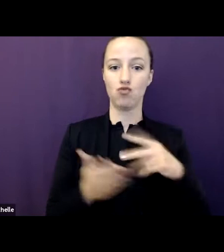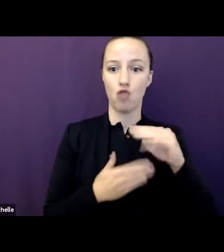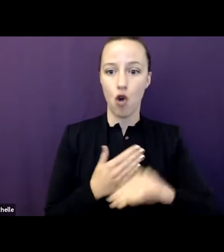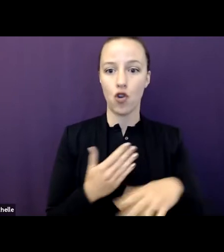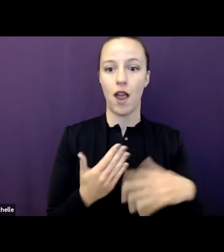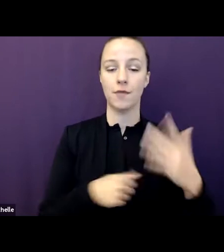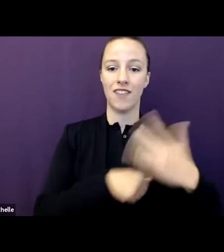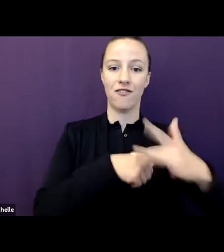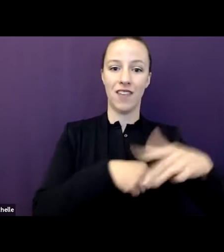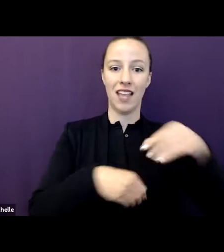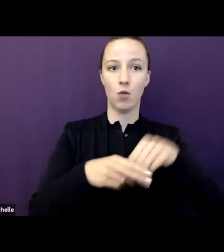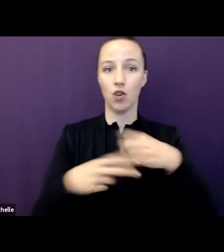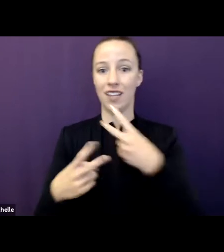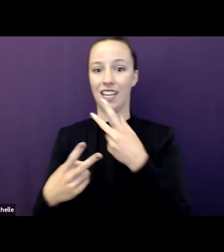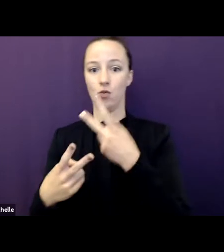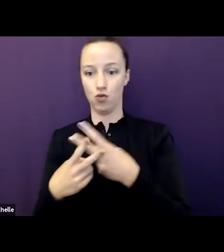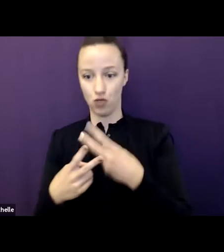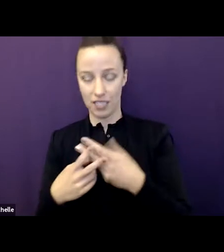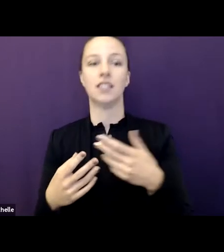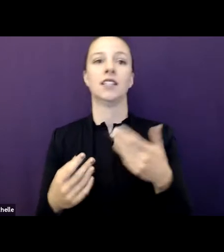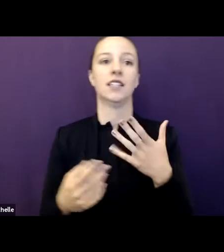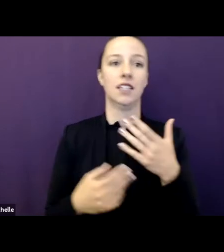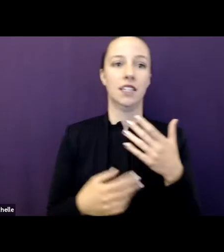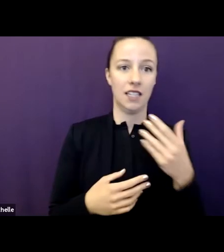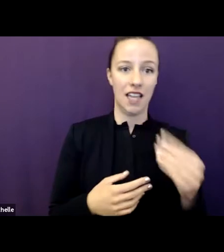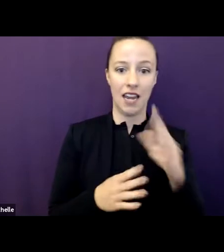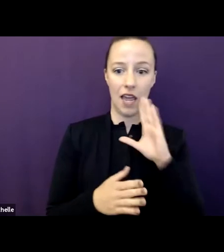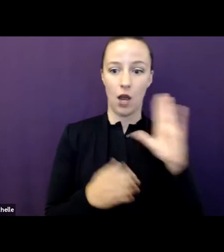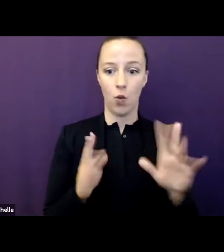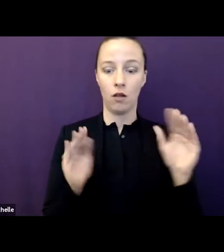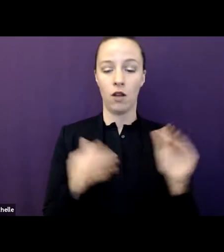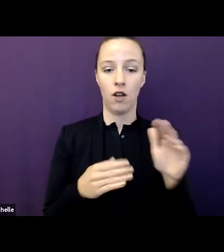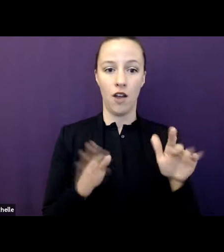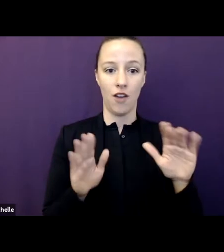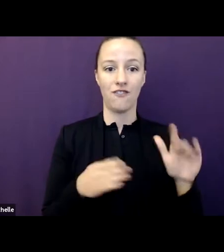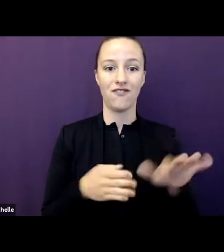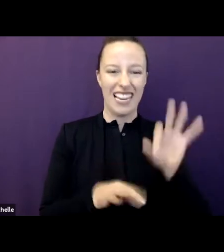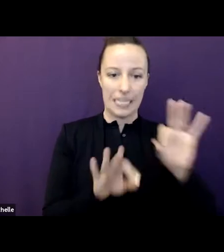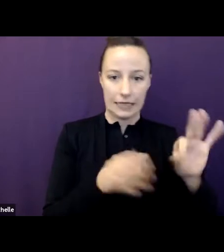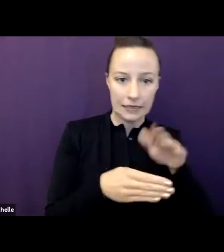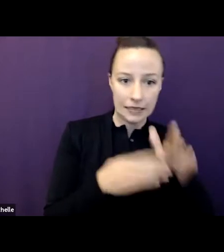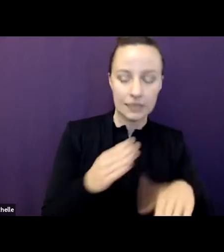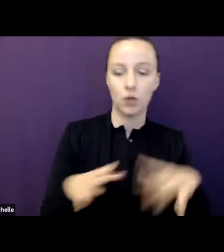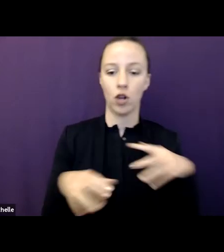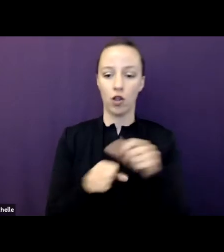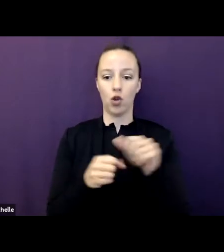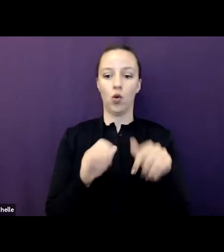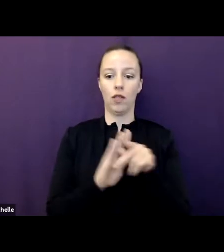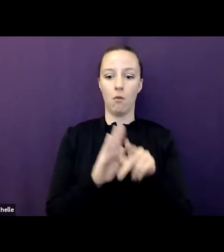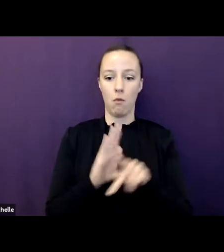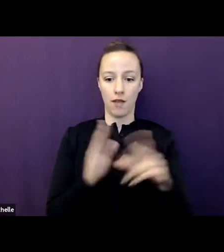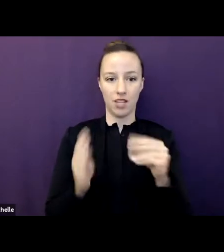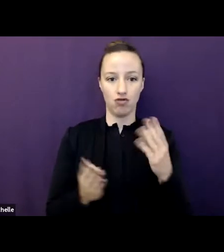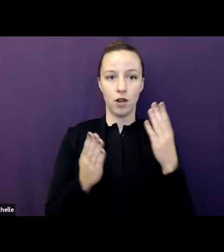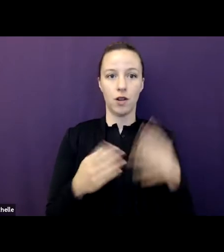and jails and campus, and then I'll dive into the focus group findings, and I will conclude with the set of policy recommendations.